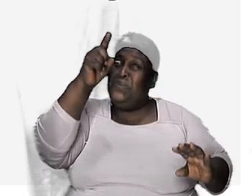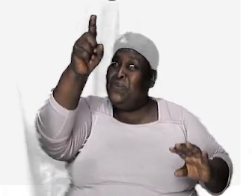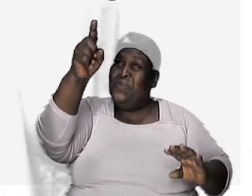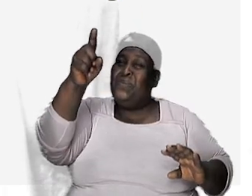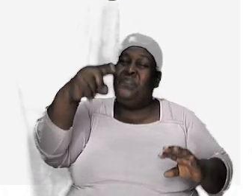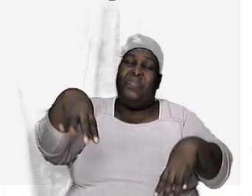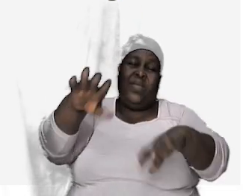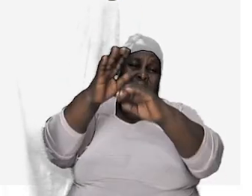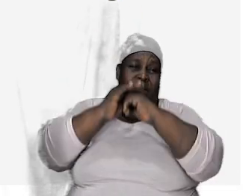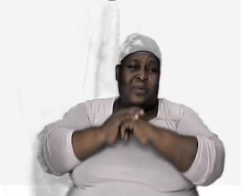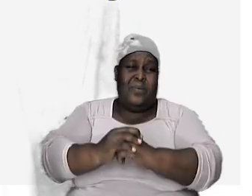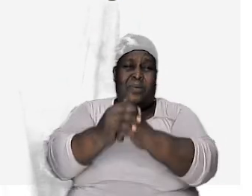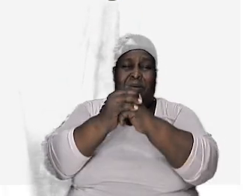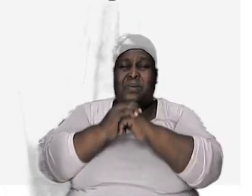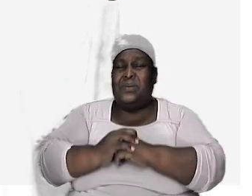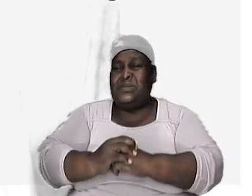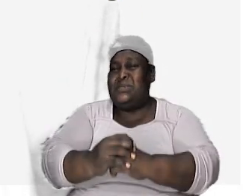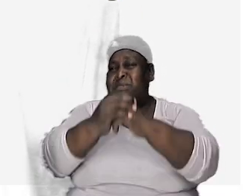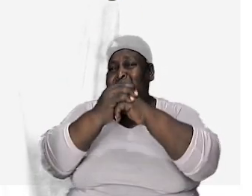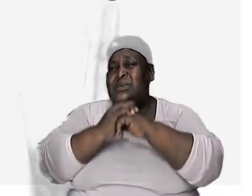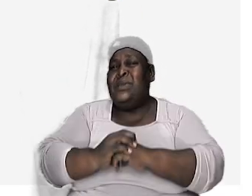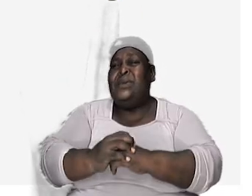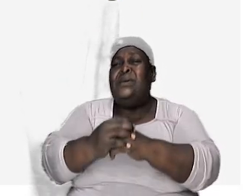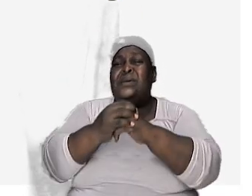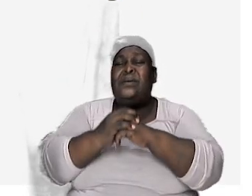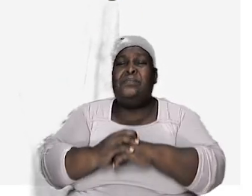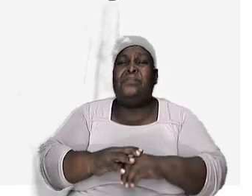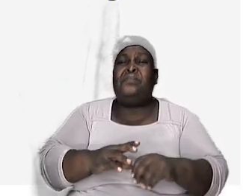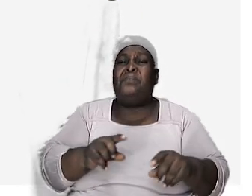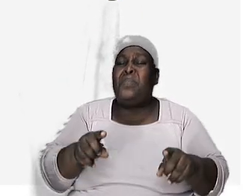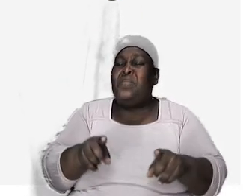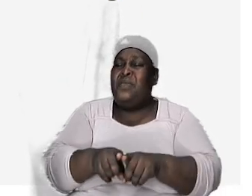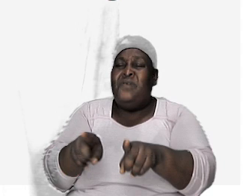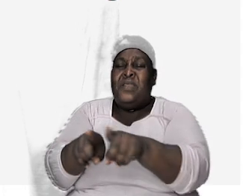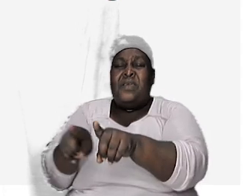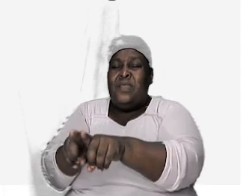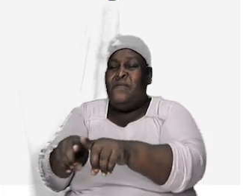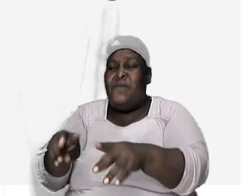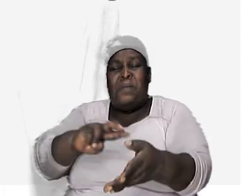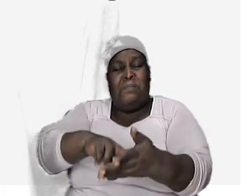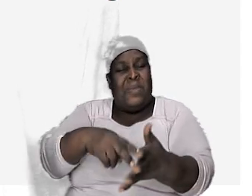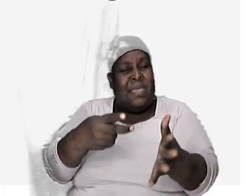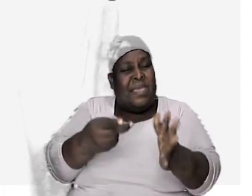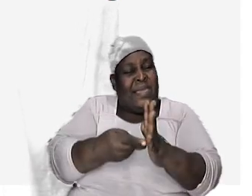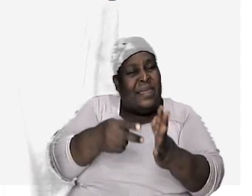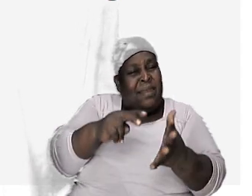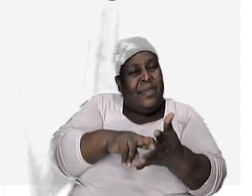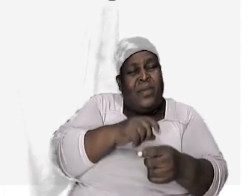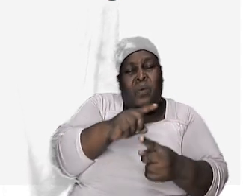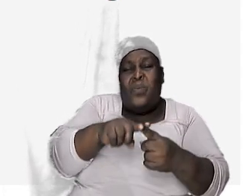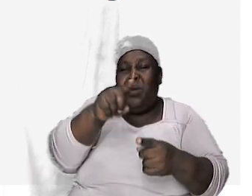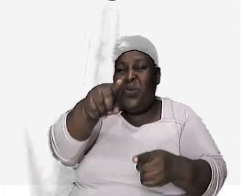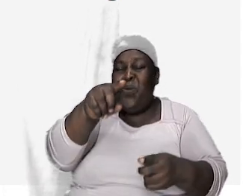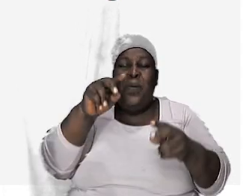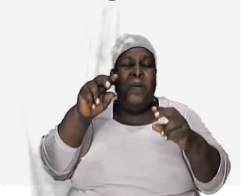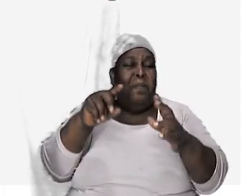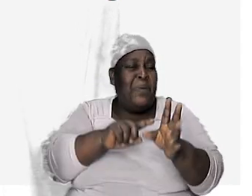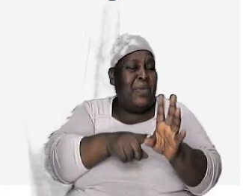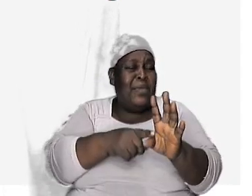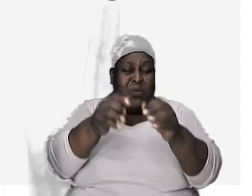Worship is really a broad concept which entails diverse meanings and connotations. In other words, when you begin to worship